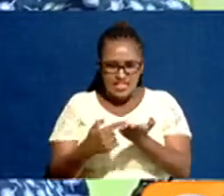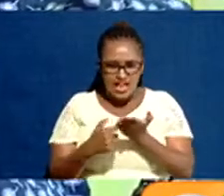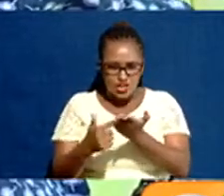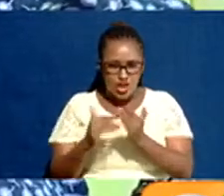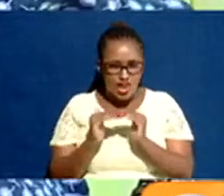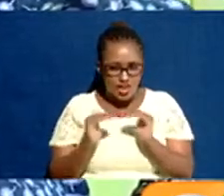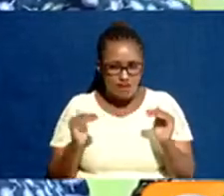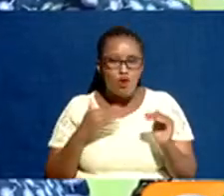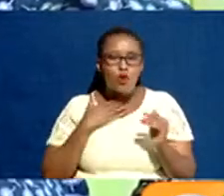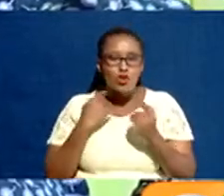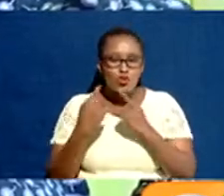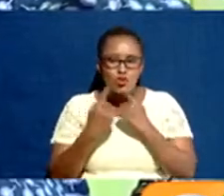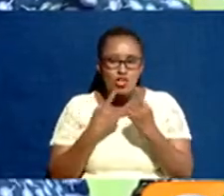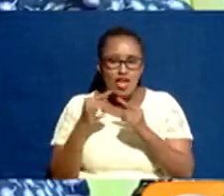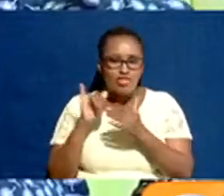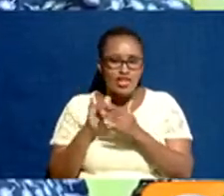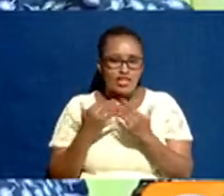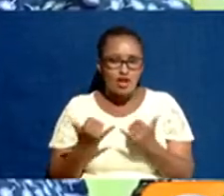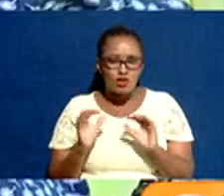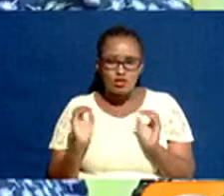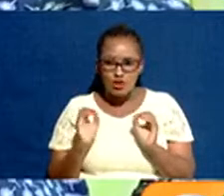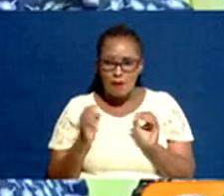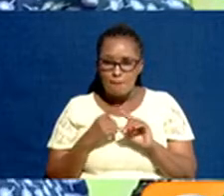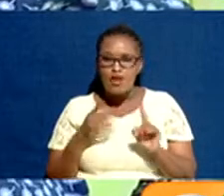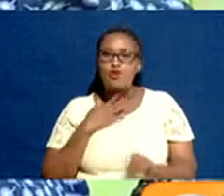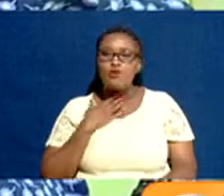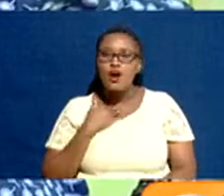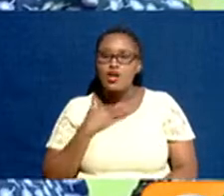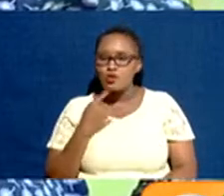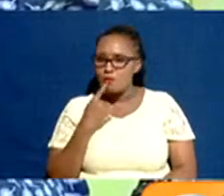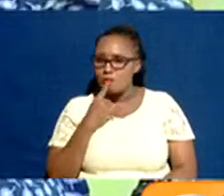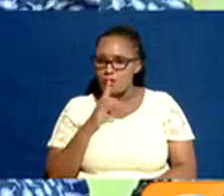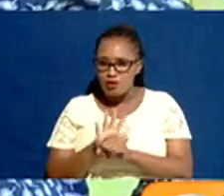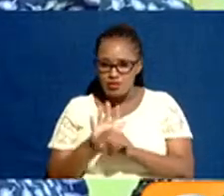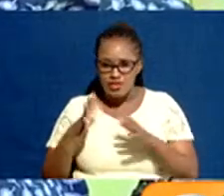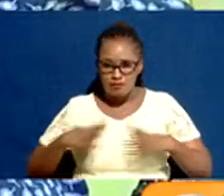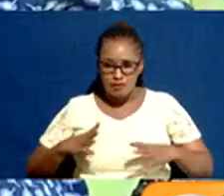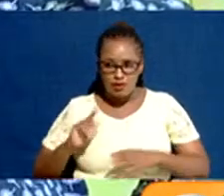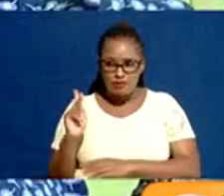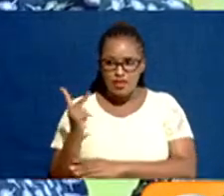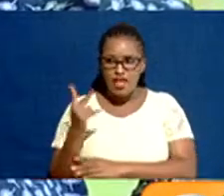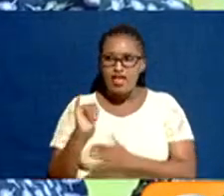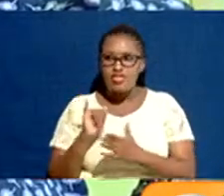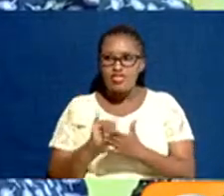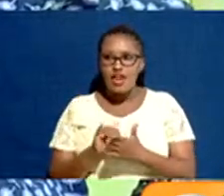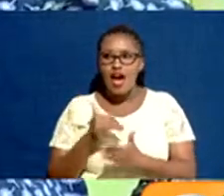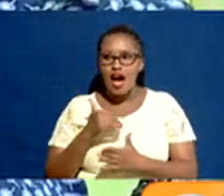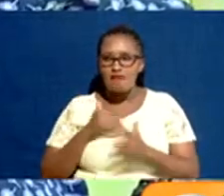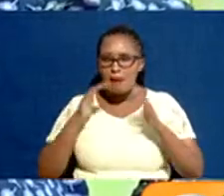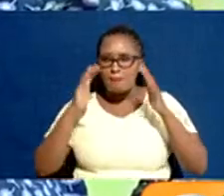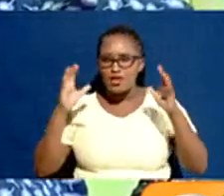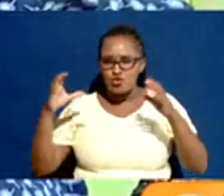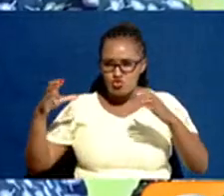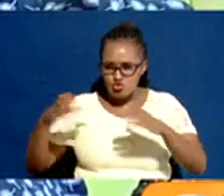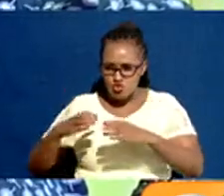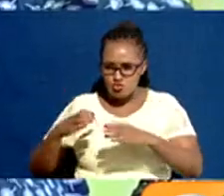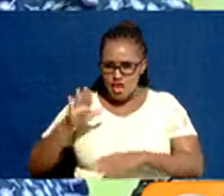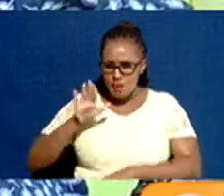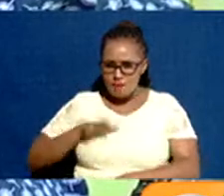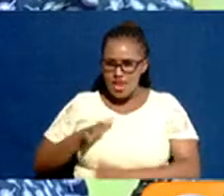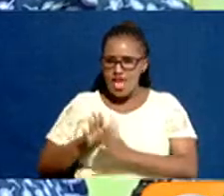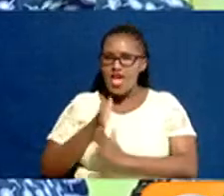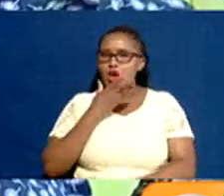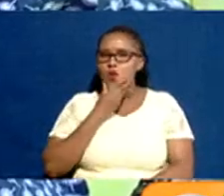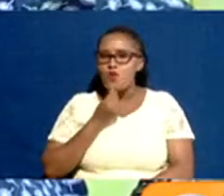I don't want to divulge what is going on in cabinet, but I want to assure the people of Kenya that there is a big team of men and women,